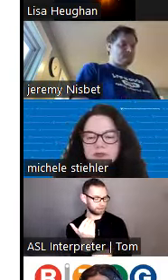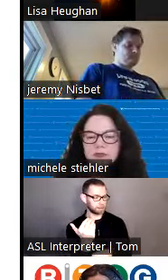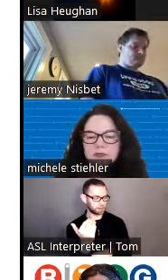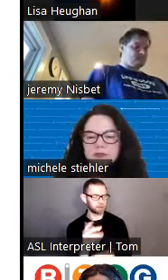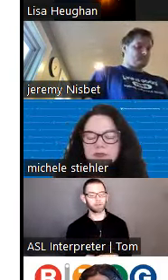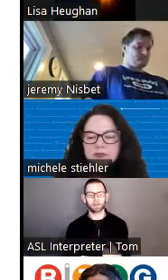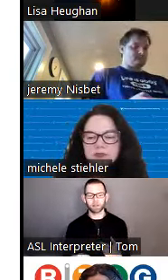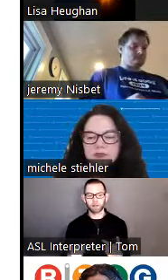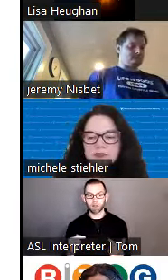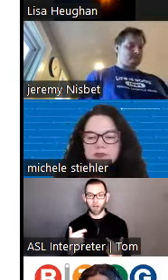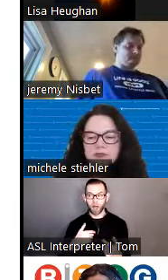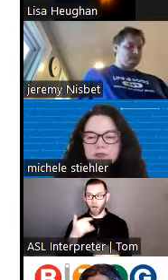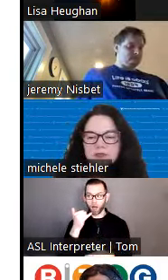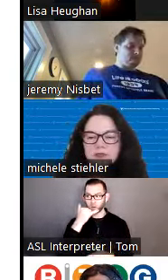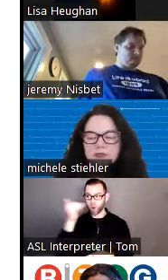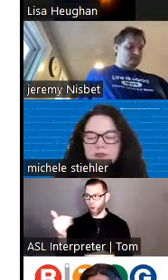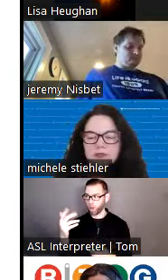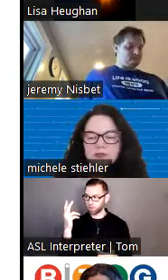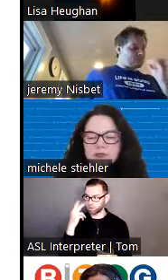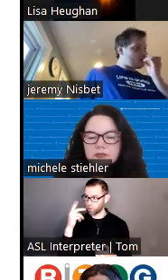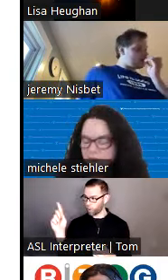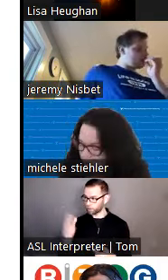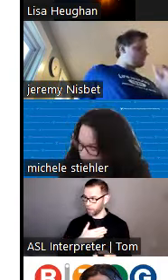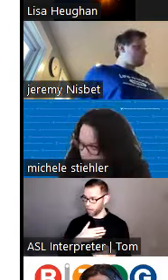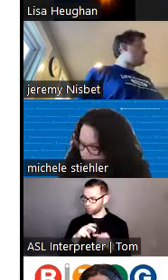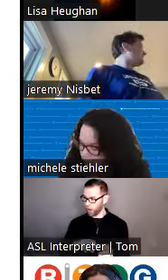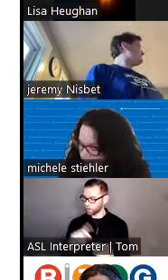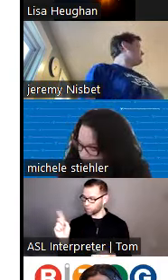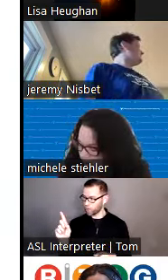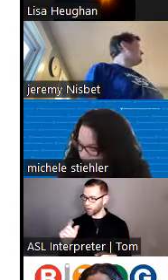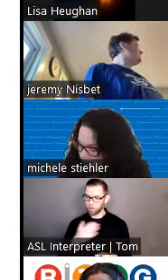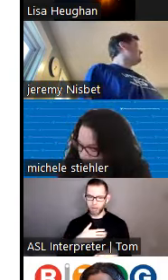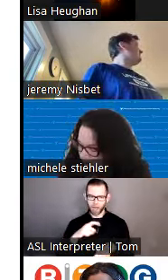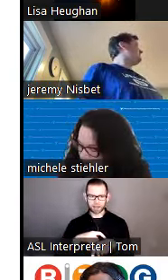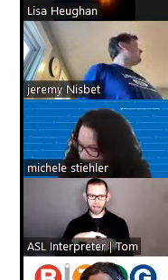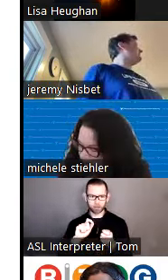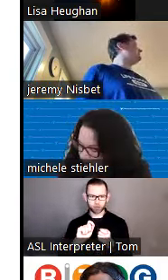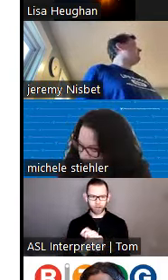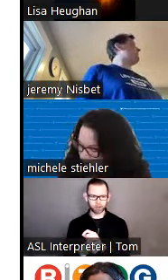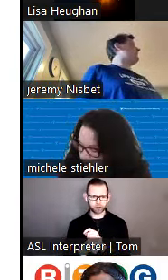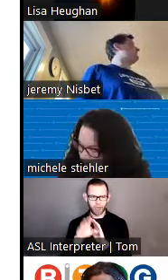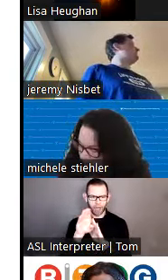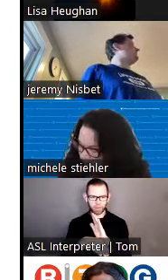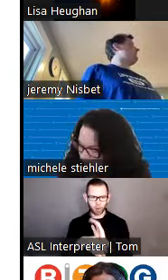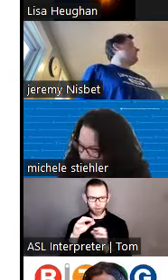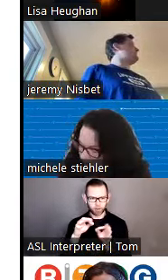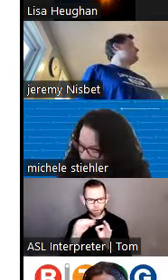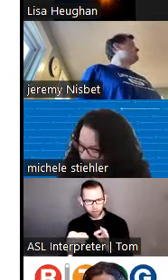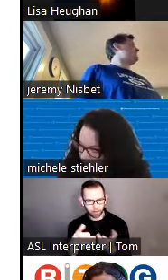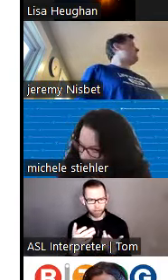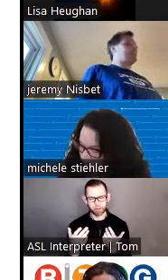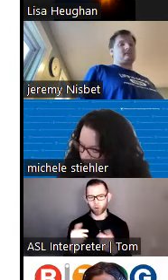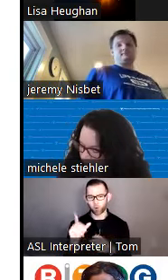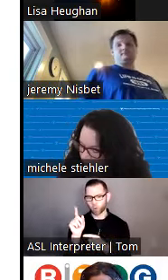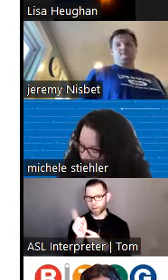I call to see where my ride is, my time is changed to like 20 minutes or a half hour later. And